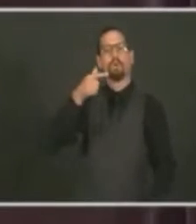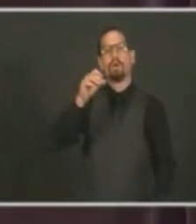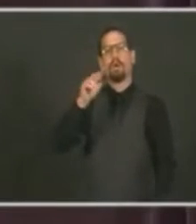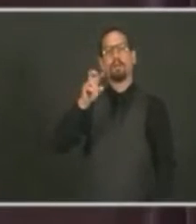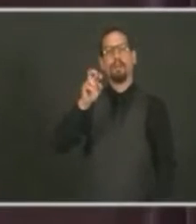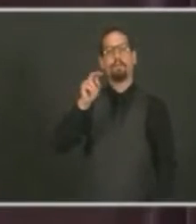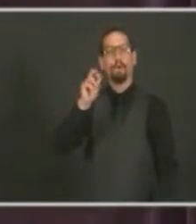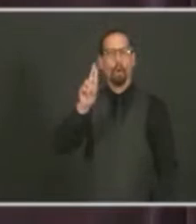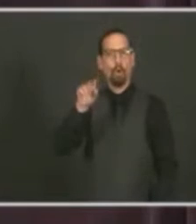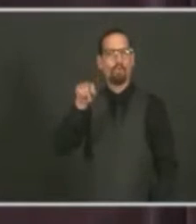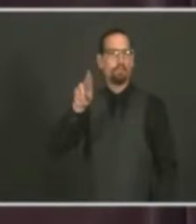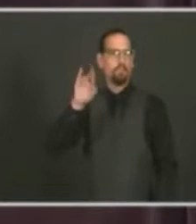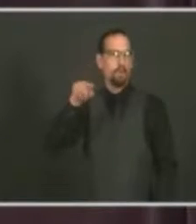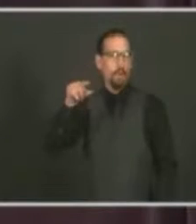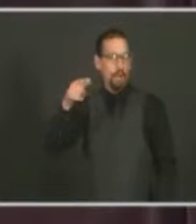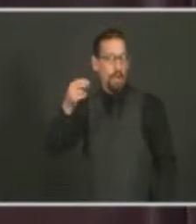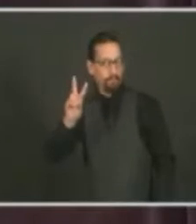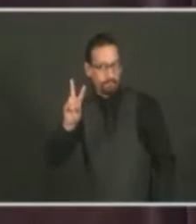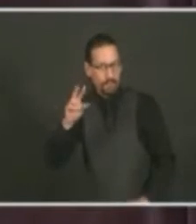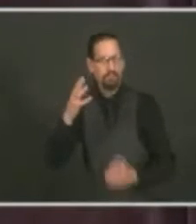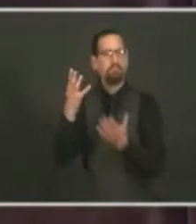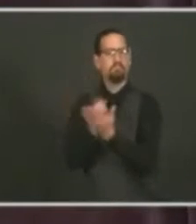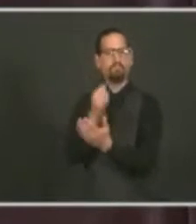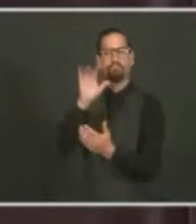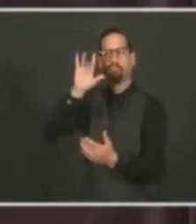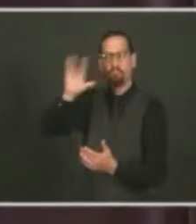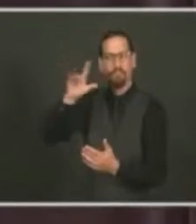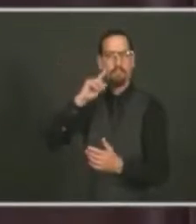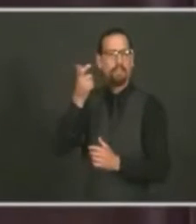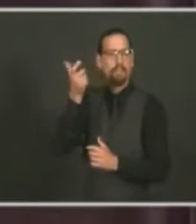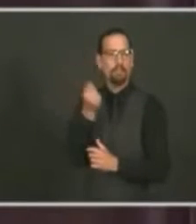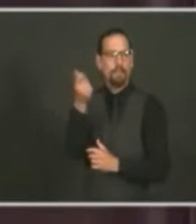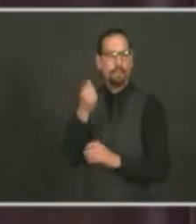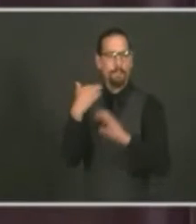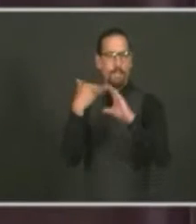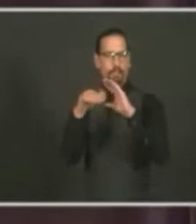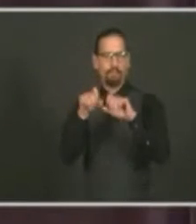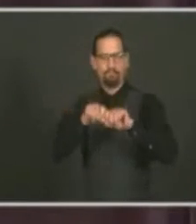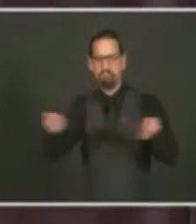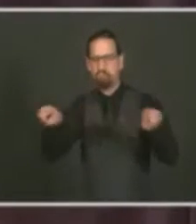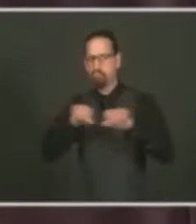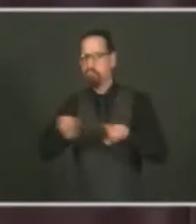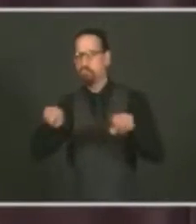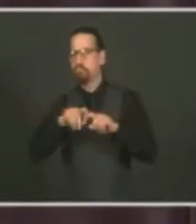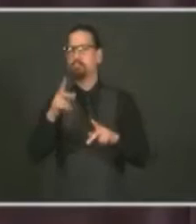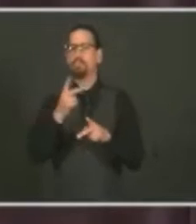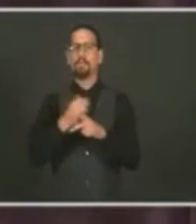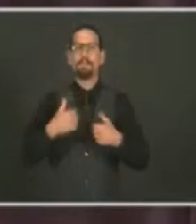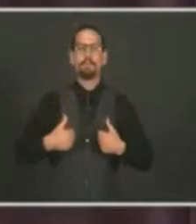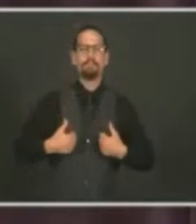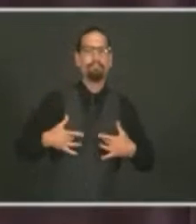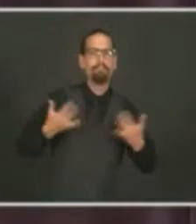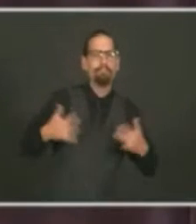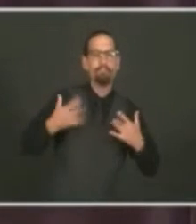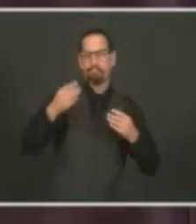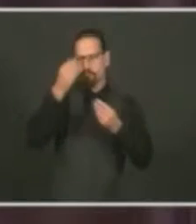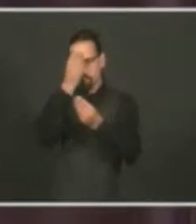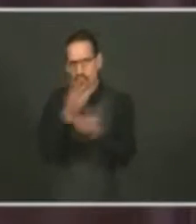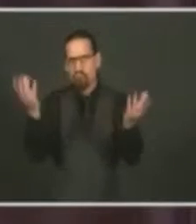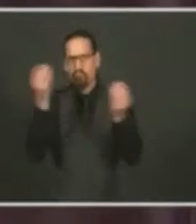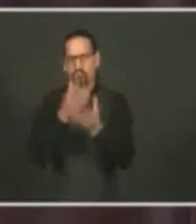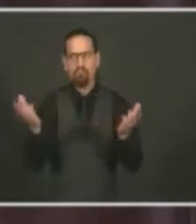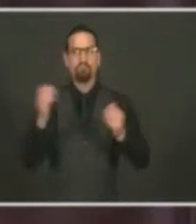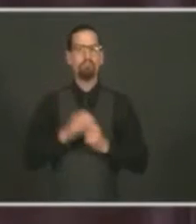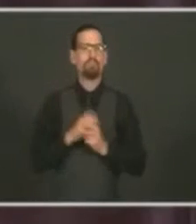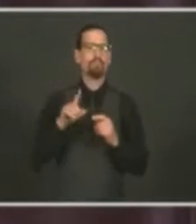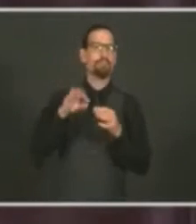governor.ri.gov. Although we are resuming our lives more normally, going out, going to school,